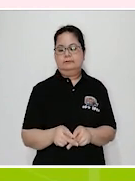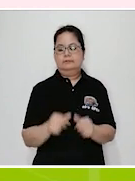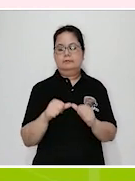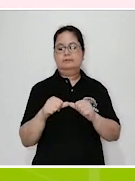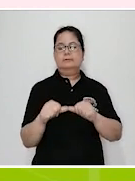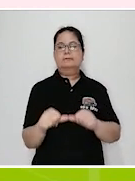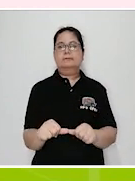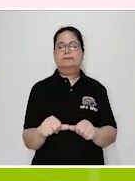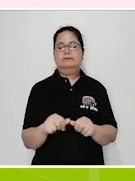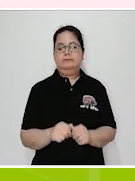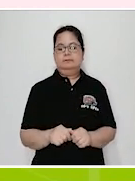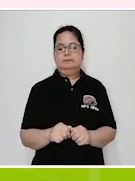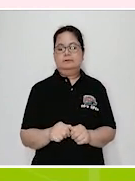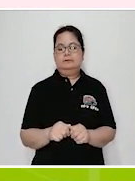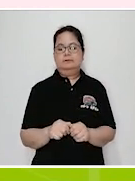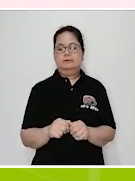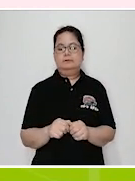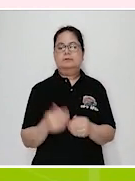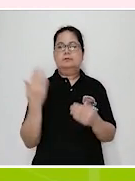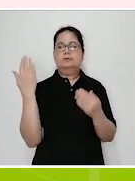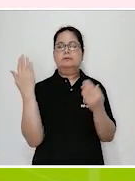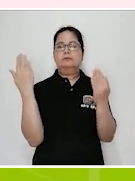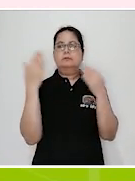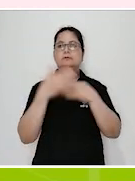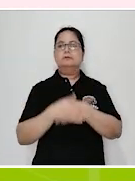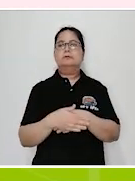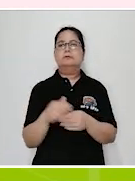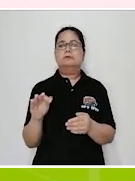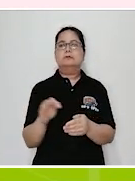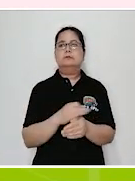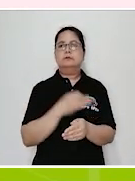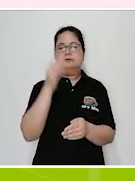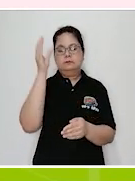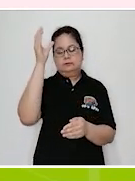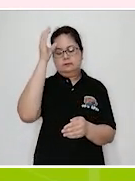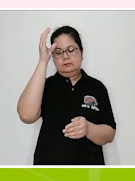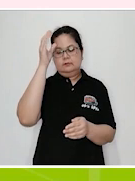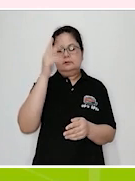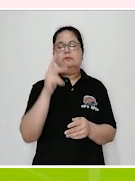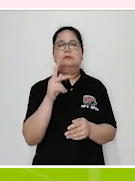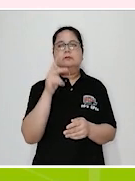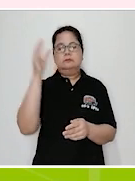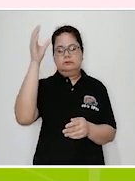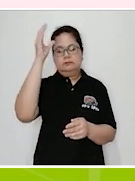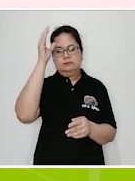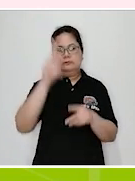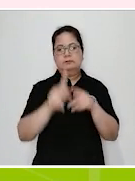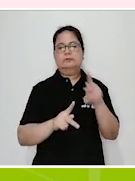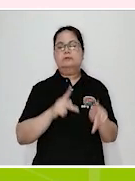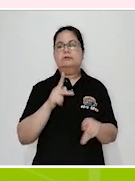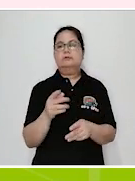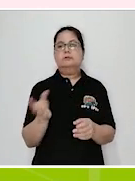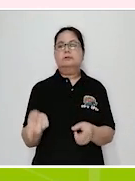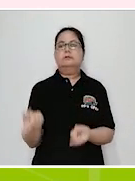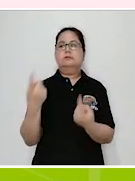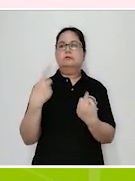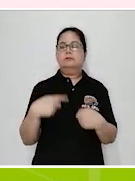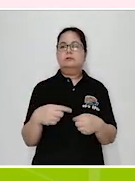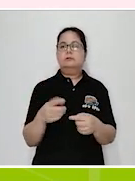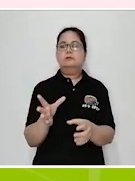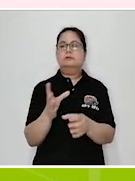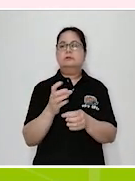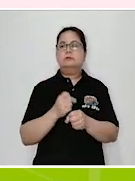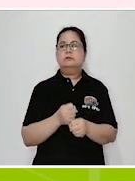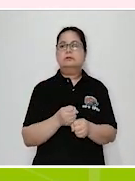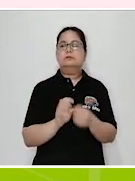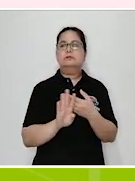To continue, on the night of the full moon, the moon people came. They took Kaguya